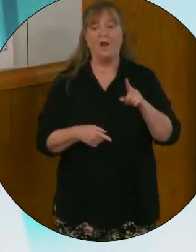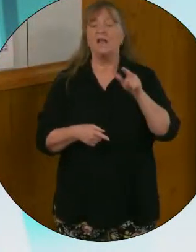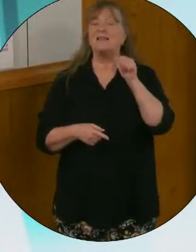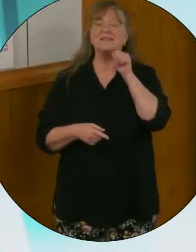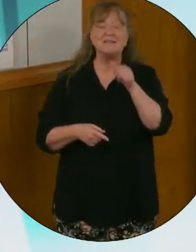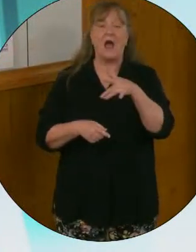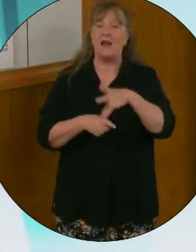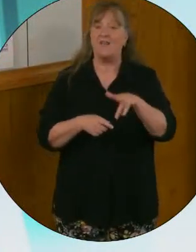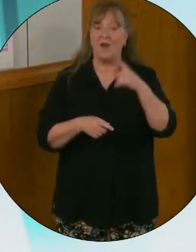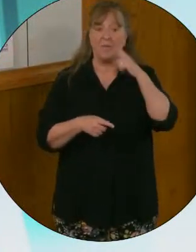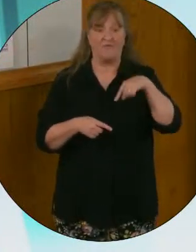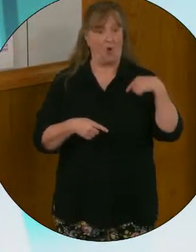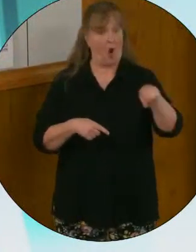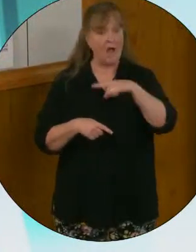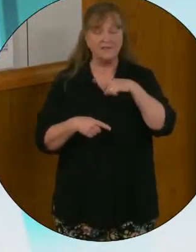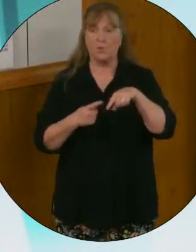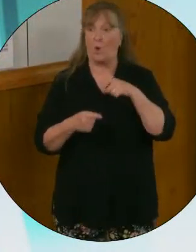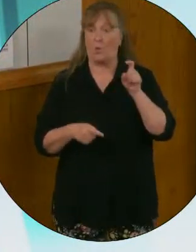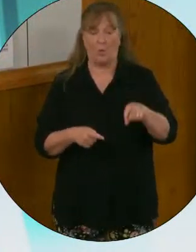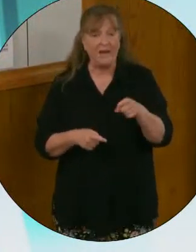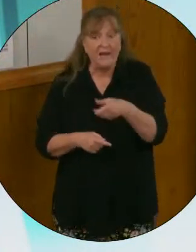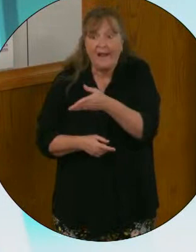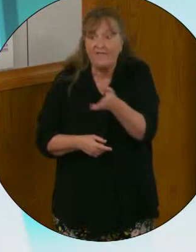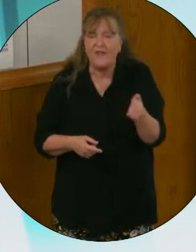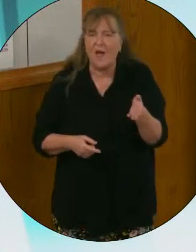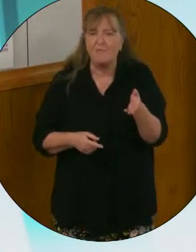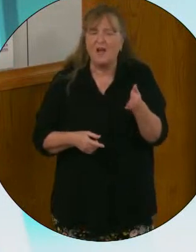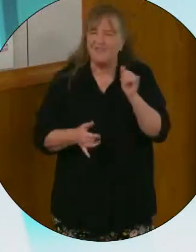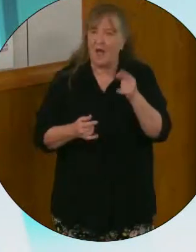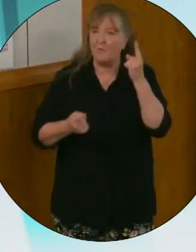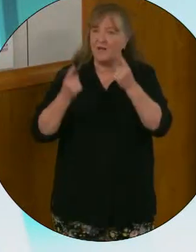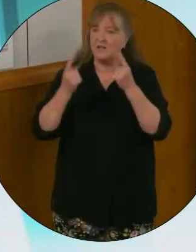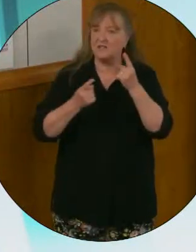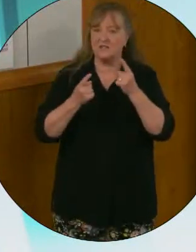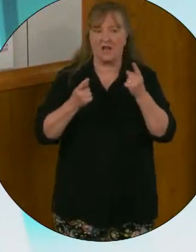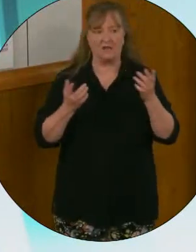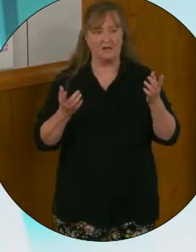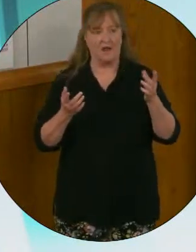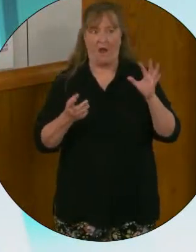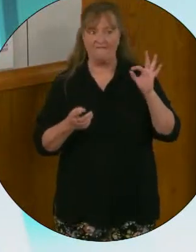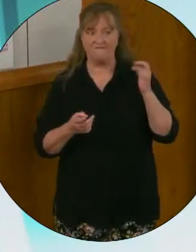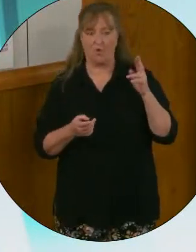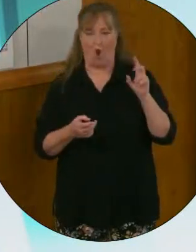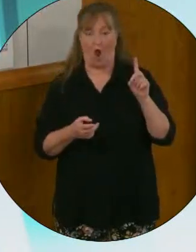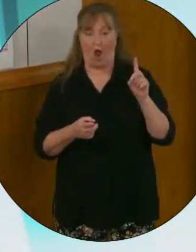not available for us when we need them, wouldn't that be considered grant fraud once again?